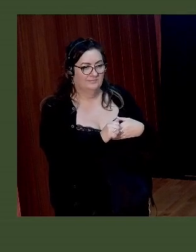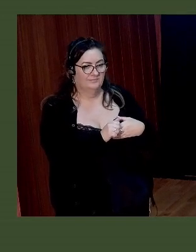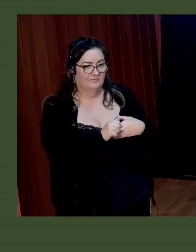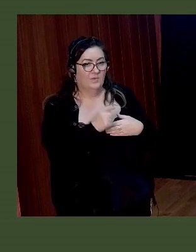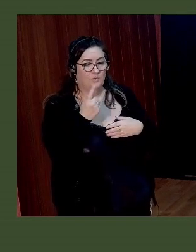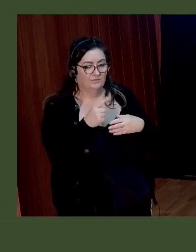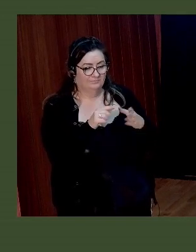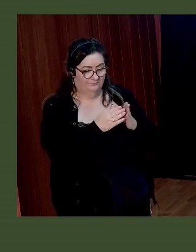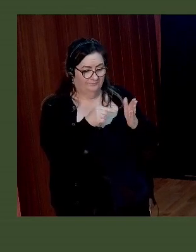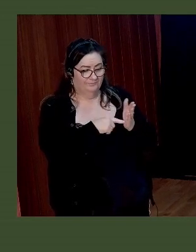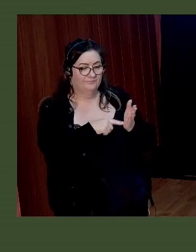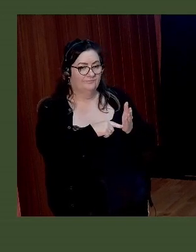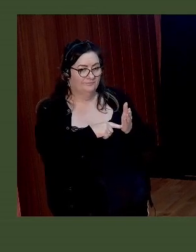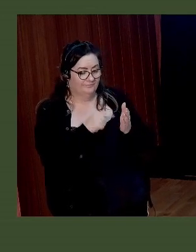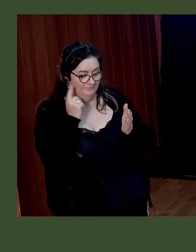one of which